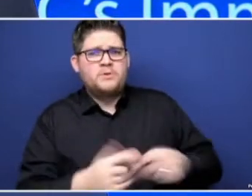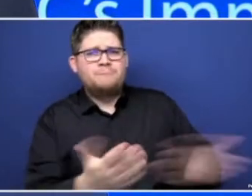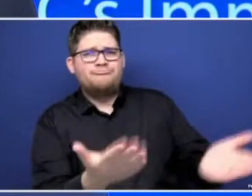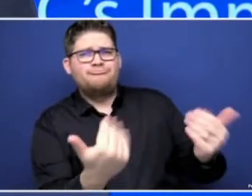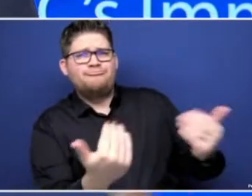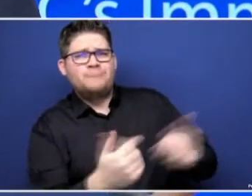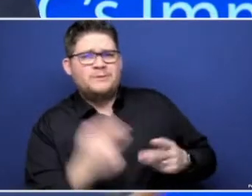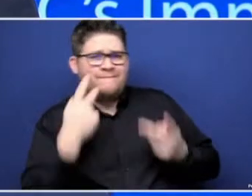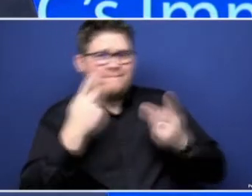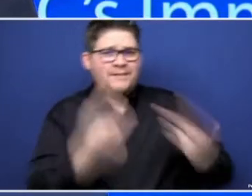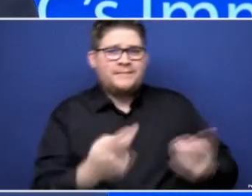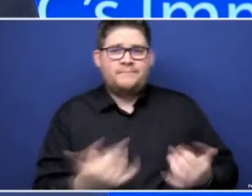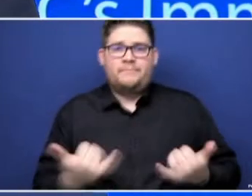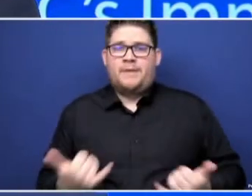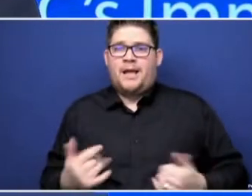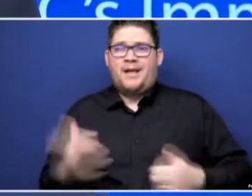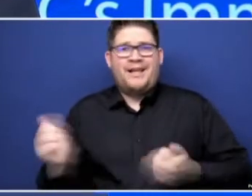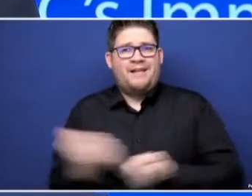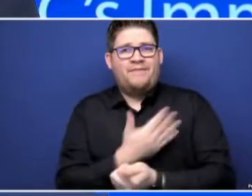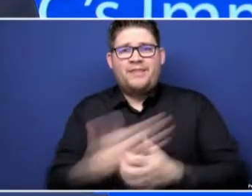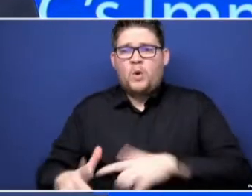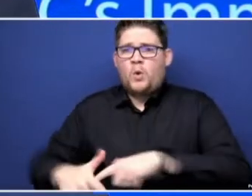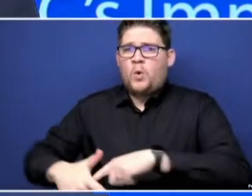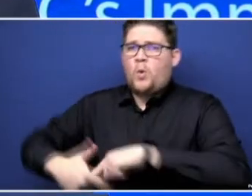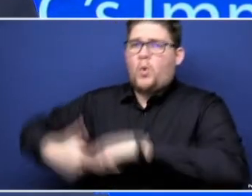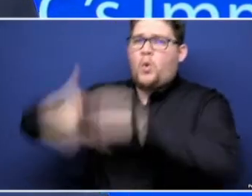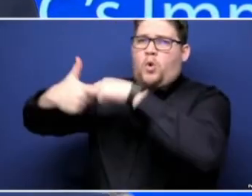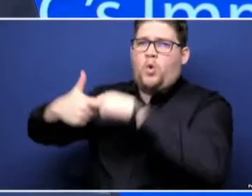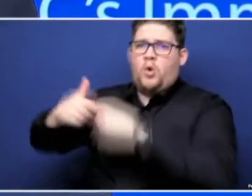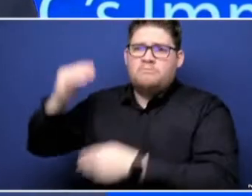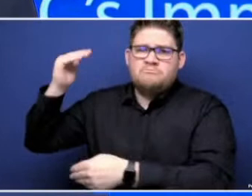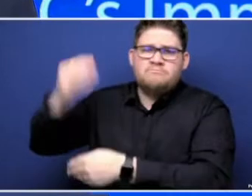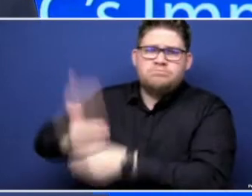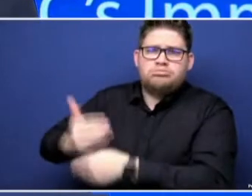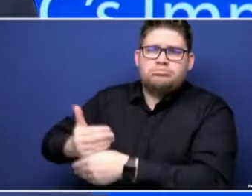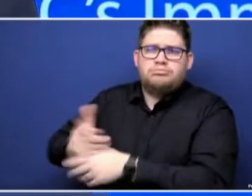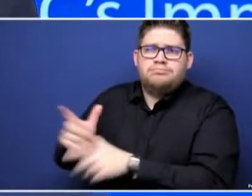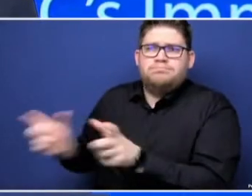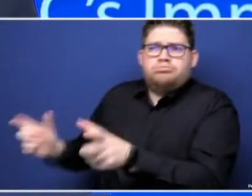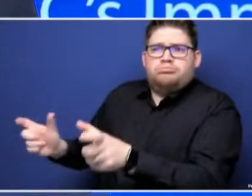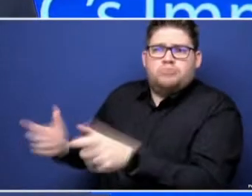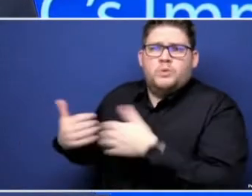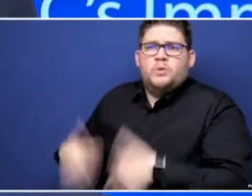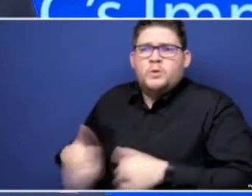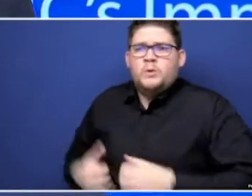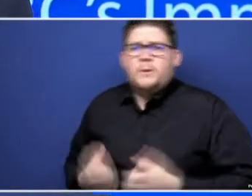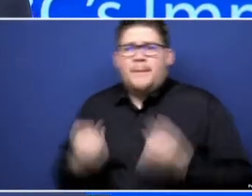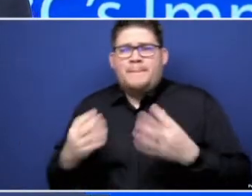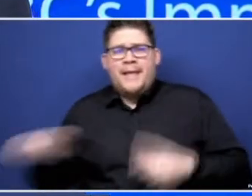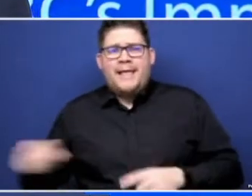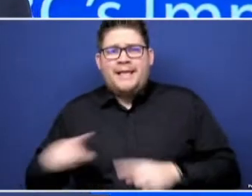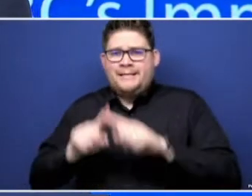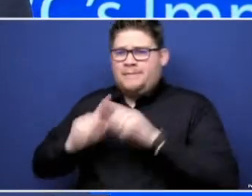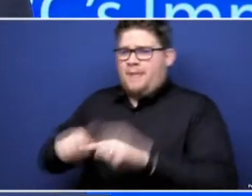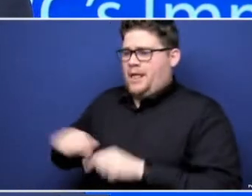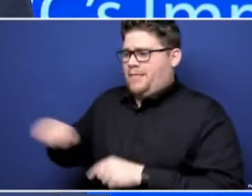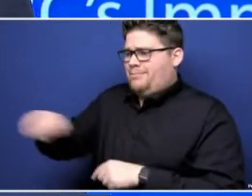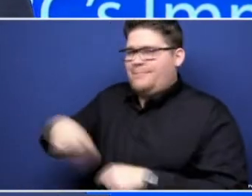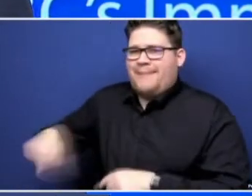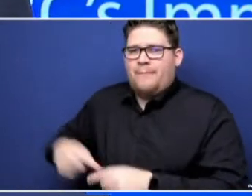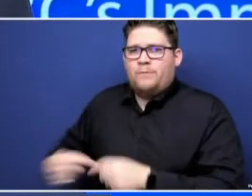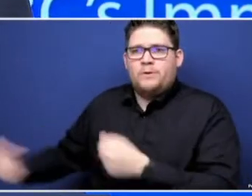they're transitioning from their profession into something else, still have this desire to help people, this desire to make sure they're